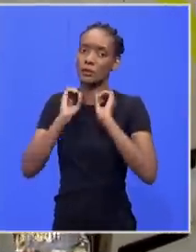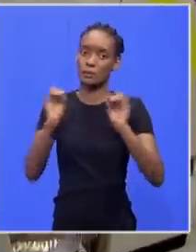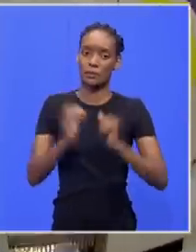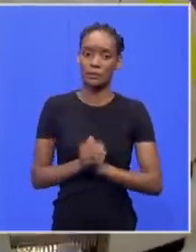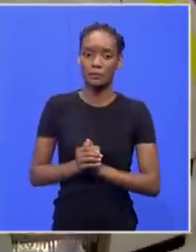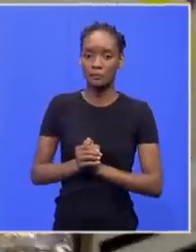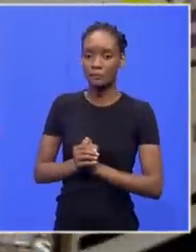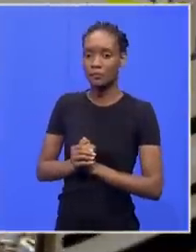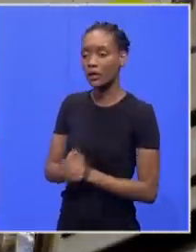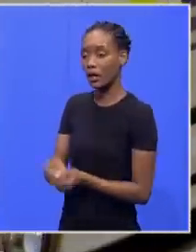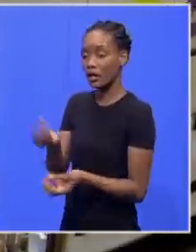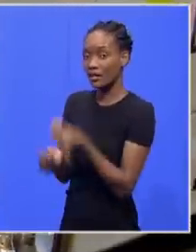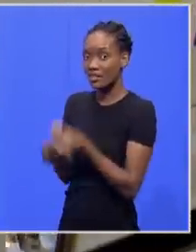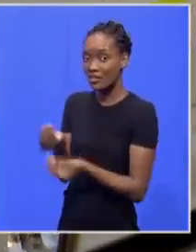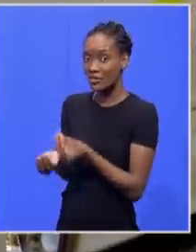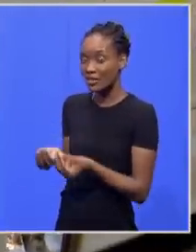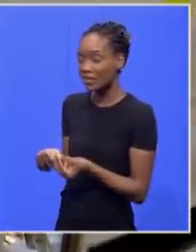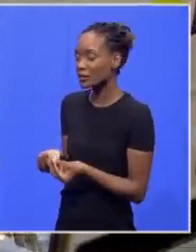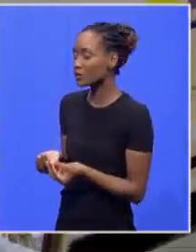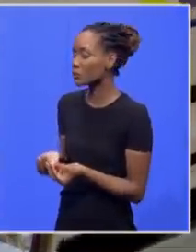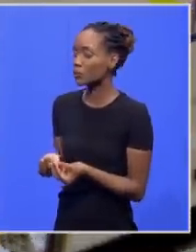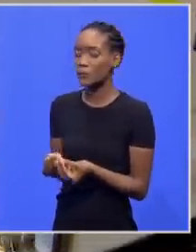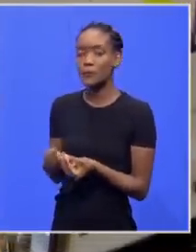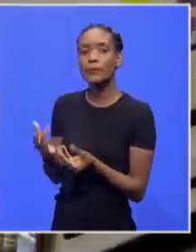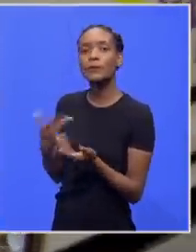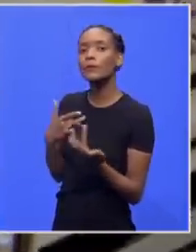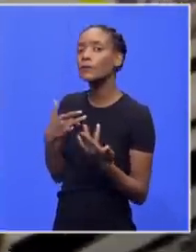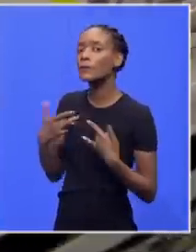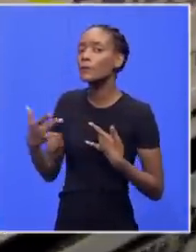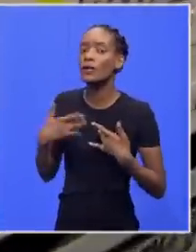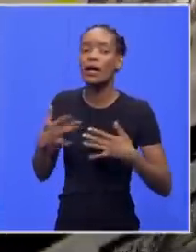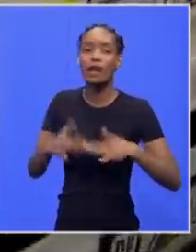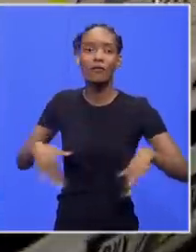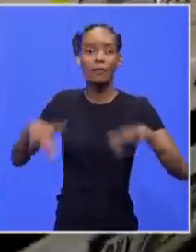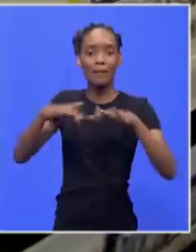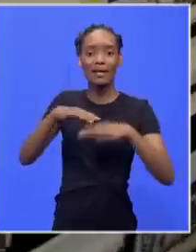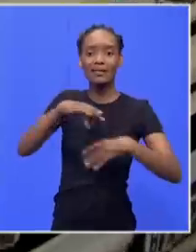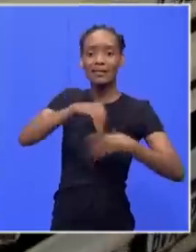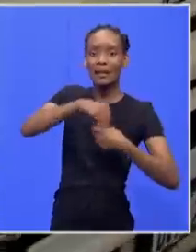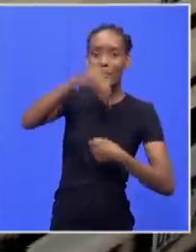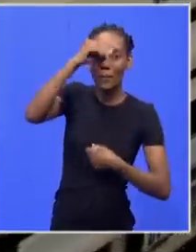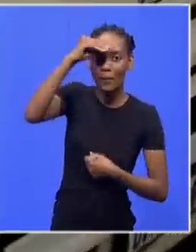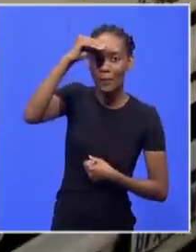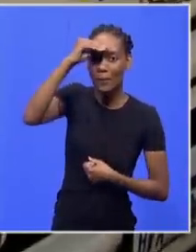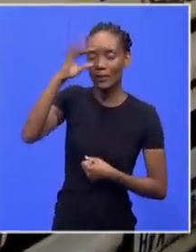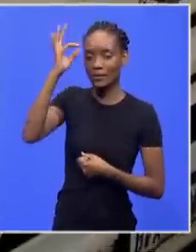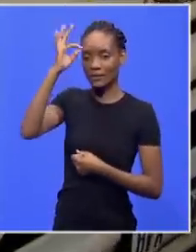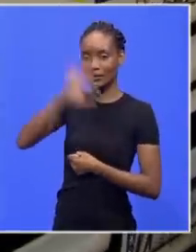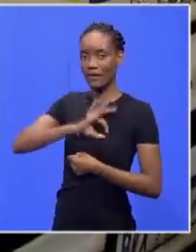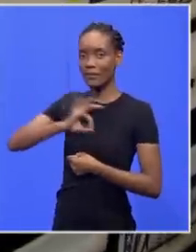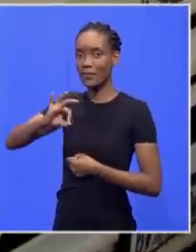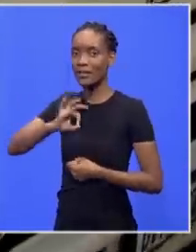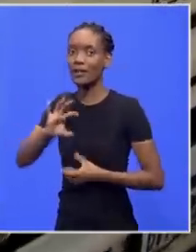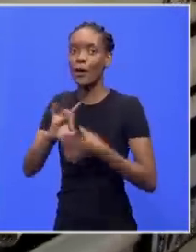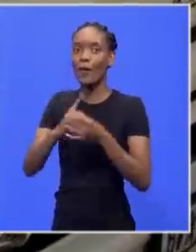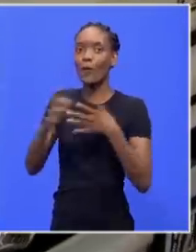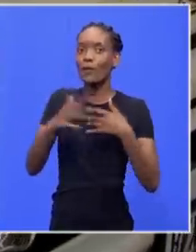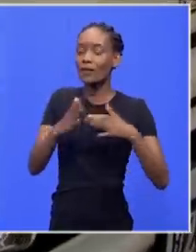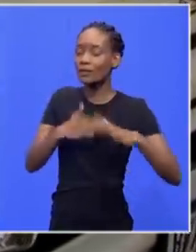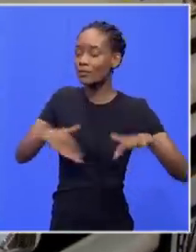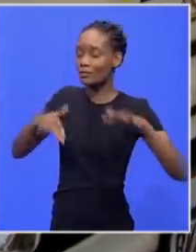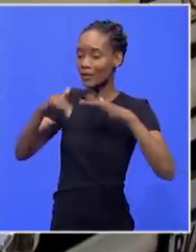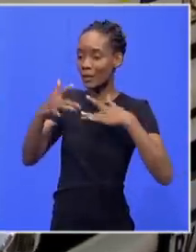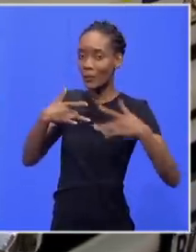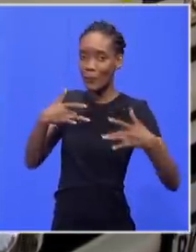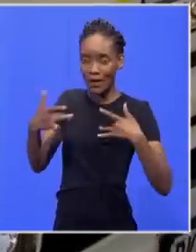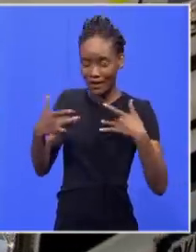children, that's our biggest concern. Yes. Everyone here, including the police, you know, government officials, Home Affairs, everybody is worried about the children.